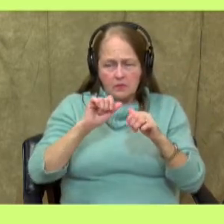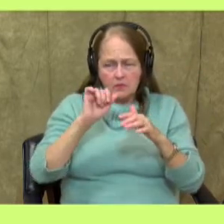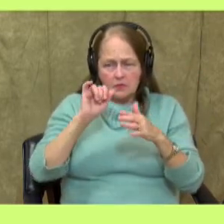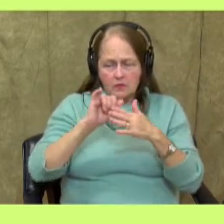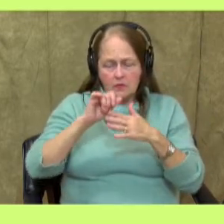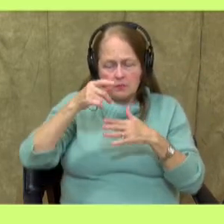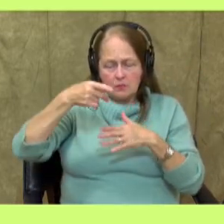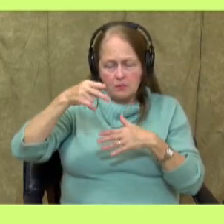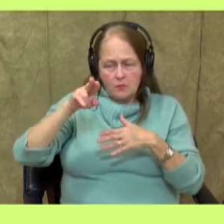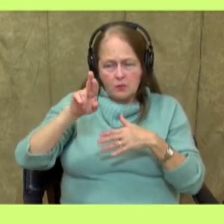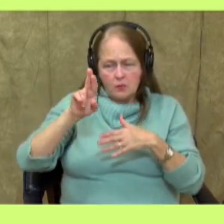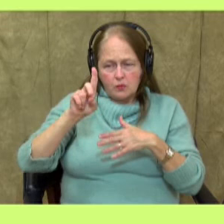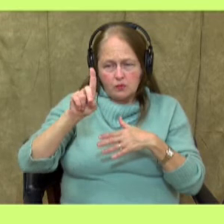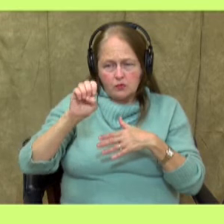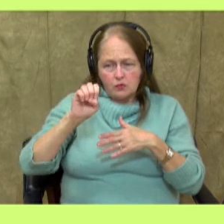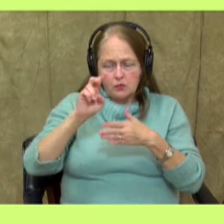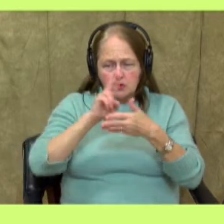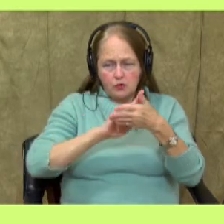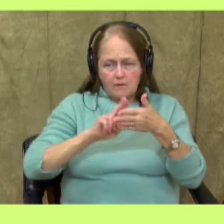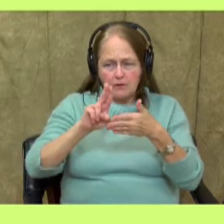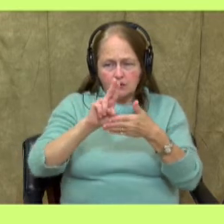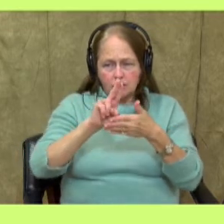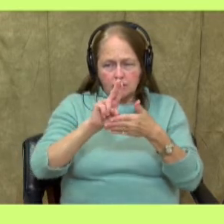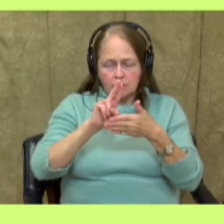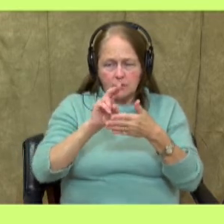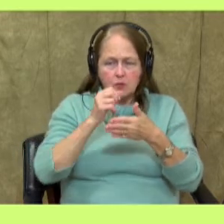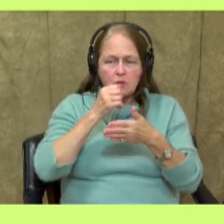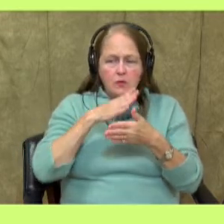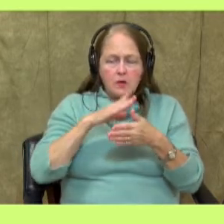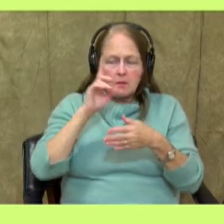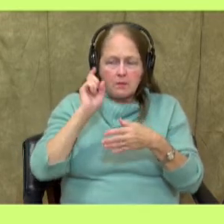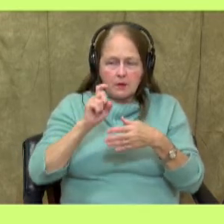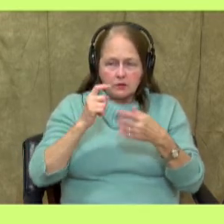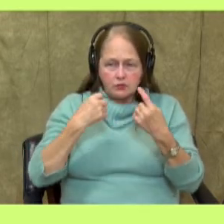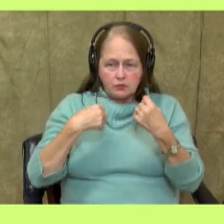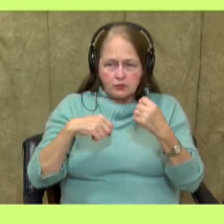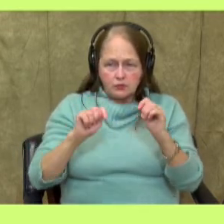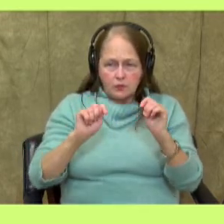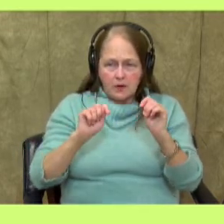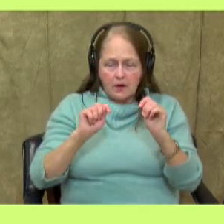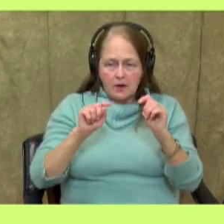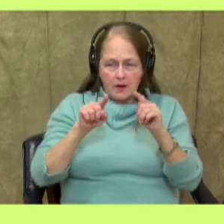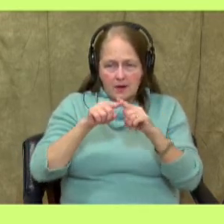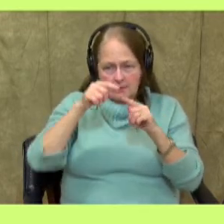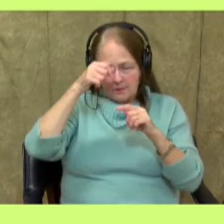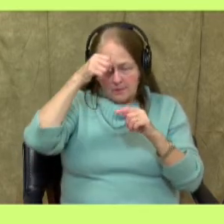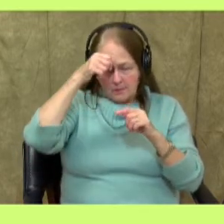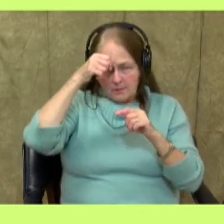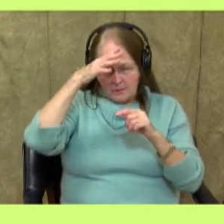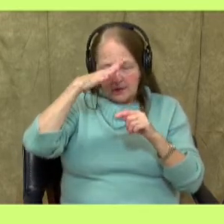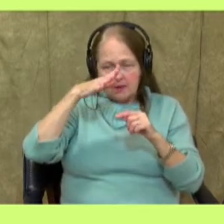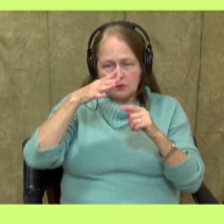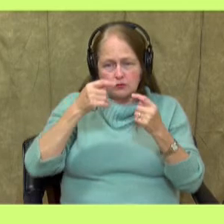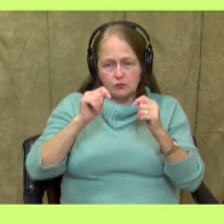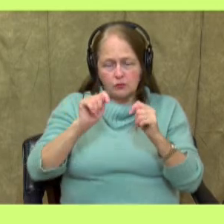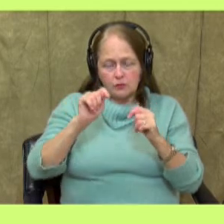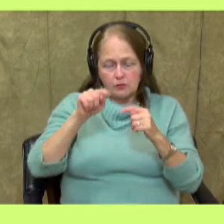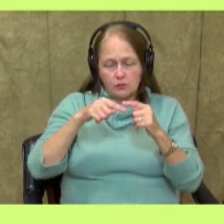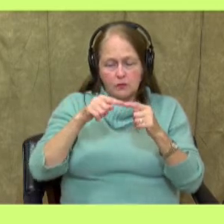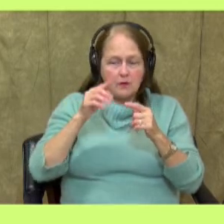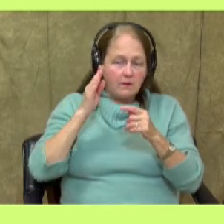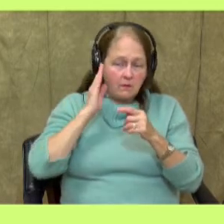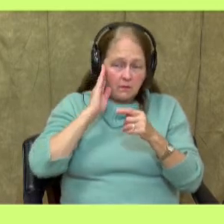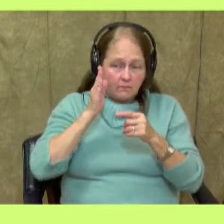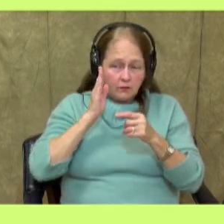at Purdue University. She said, "Women must try to do things as men have tried. When they fail, their